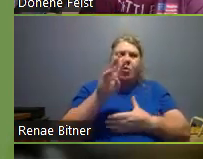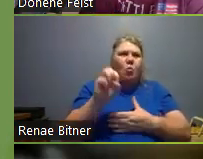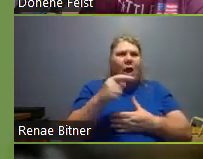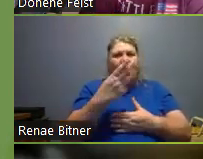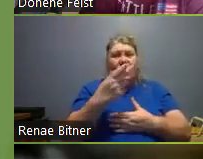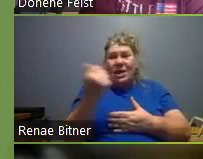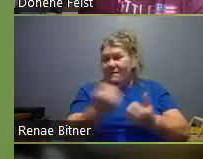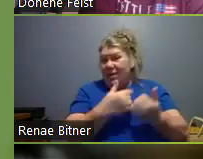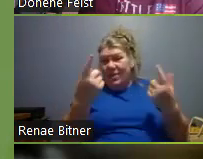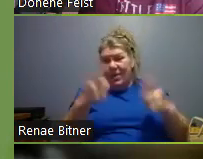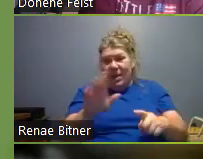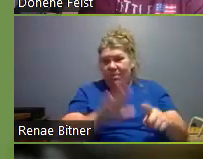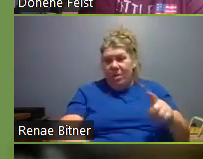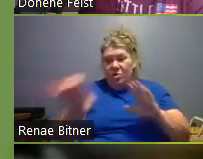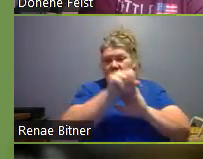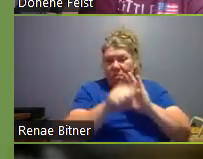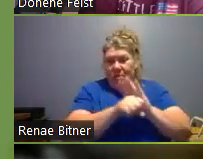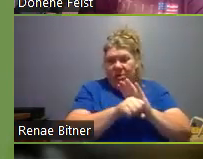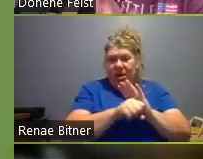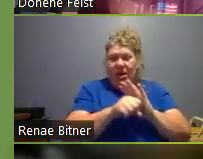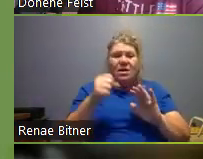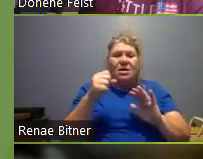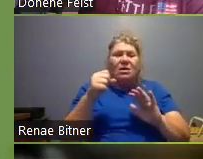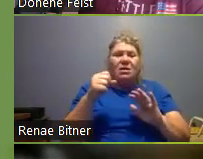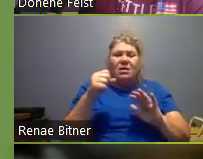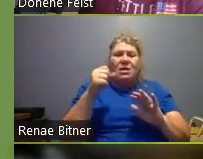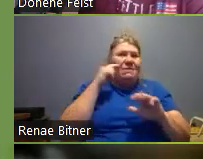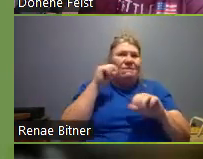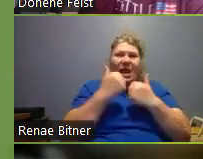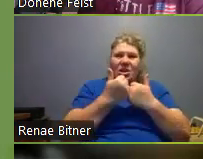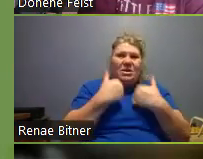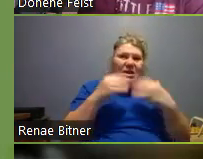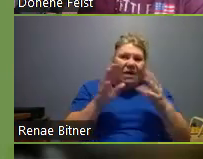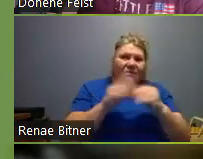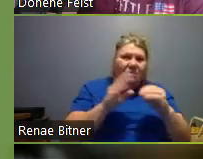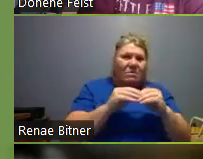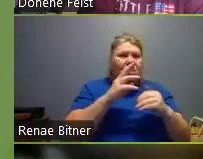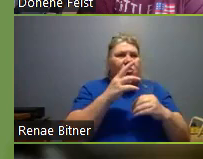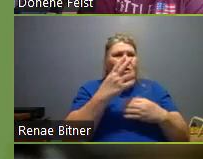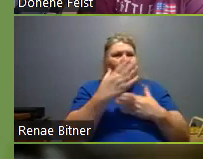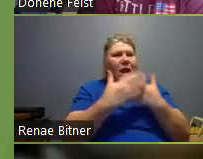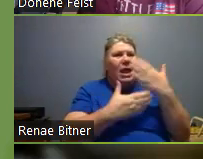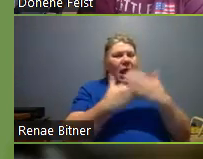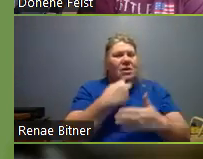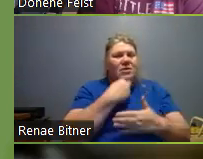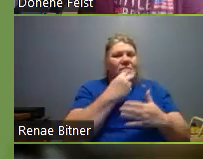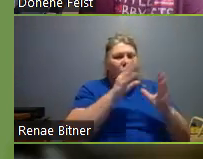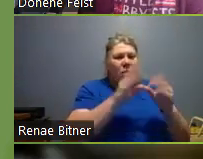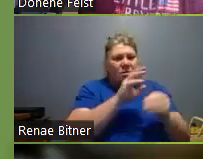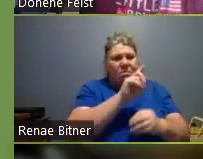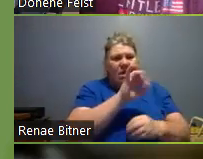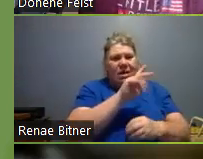anything happening across the state for, you know, if an agency's having meetings, or if Hands and Voices is meeting in Dickinson or wherever